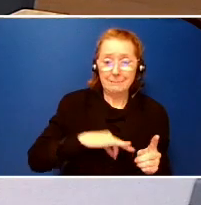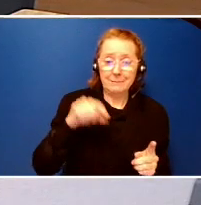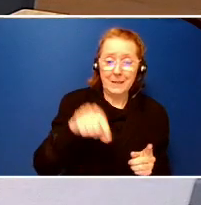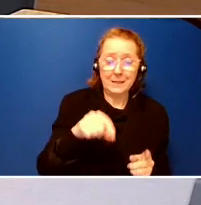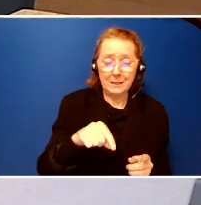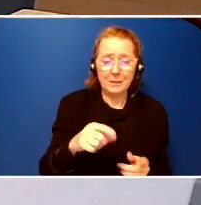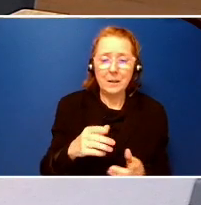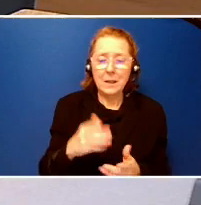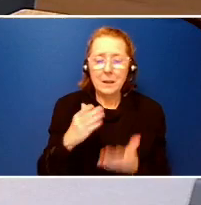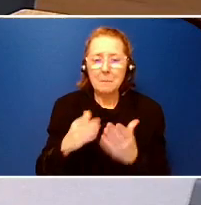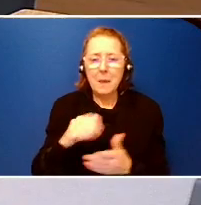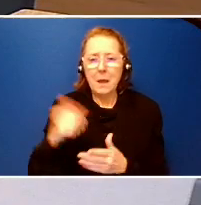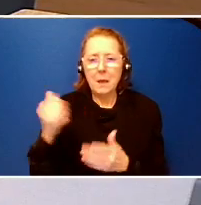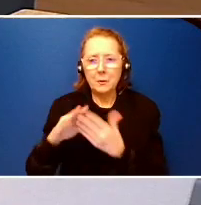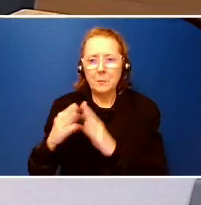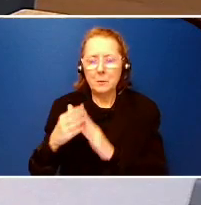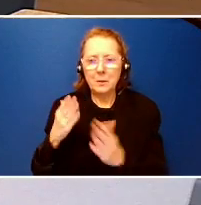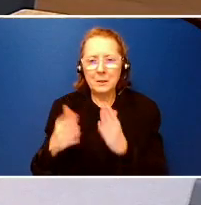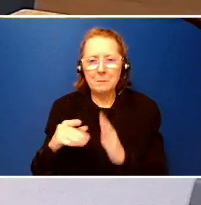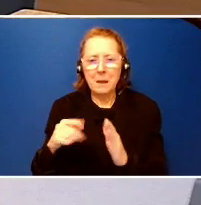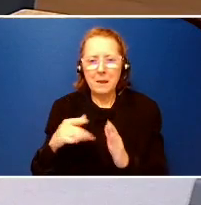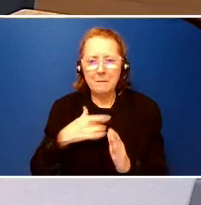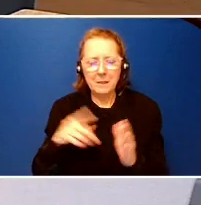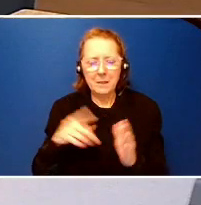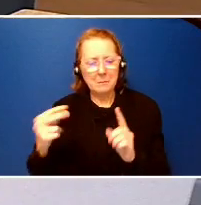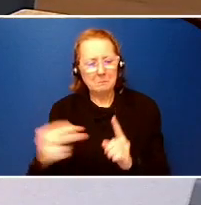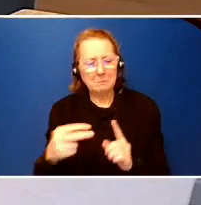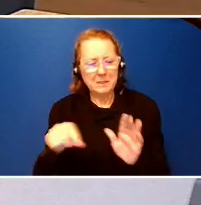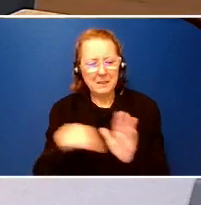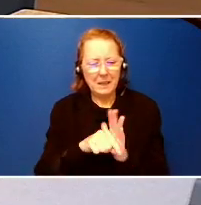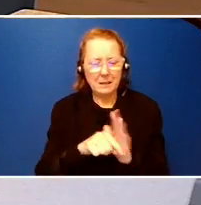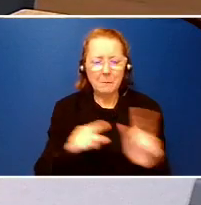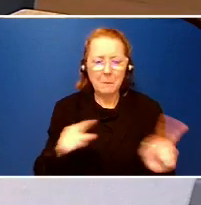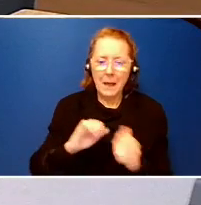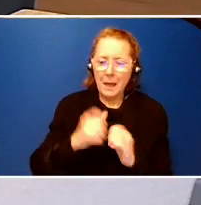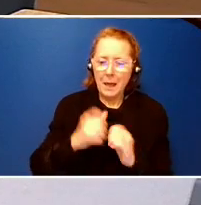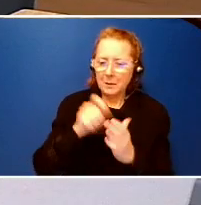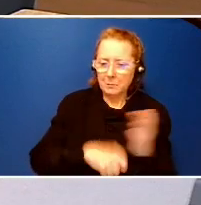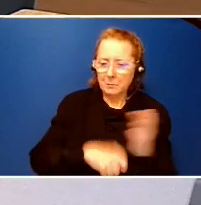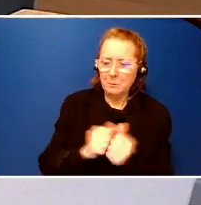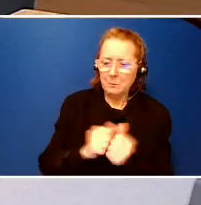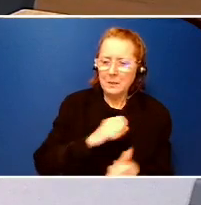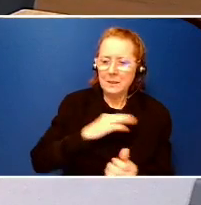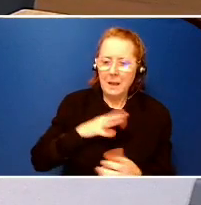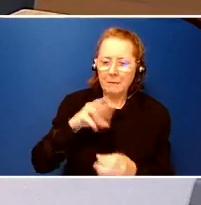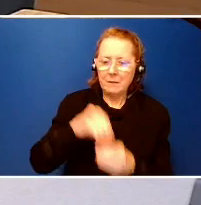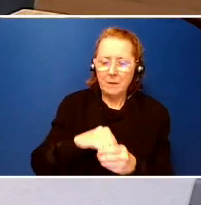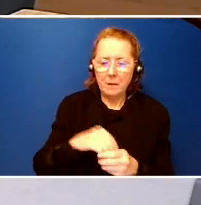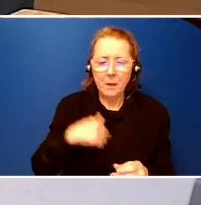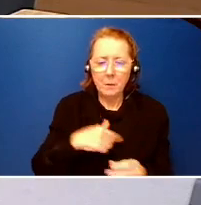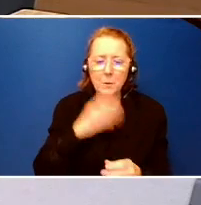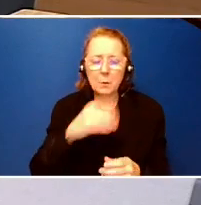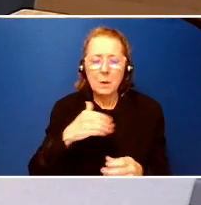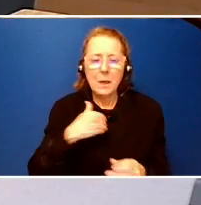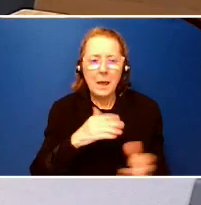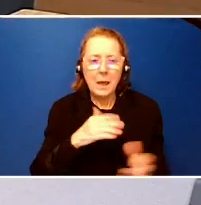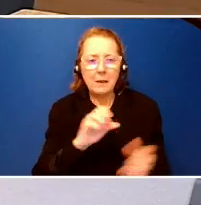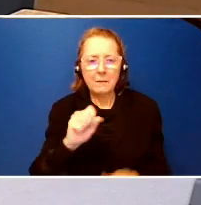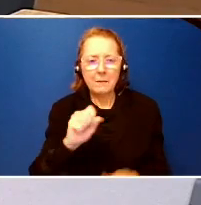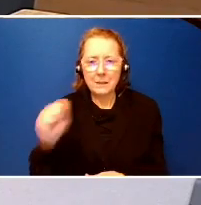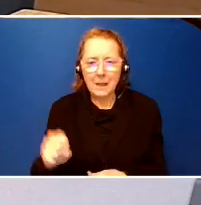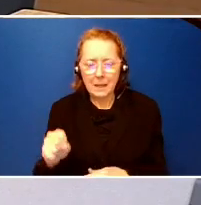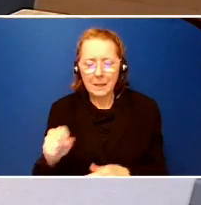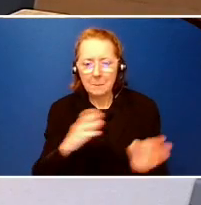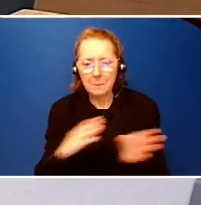rap in other communities, but I expect the way that it's crafted with staff's involvement that we will get a Salem plan, you know, not a Portland plan or another